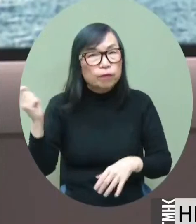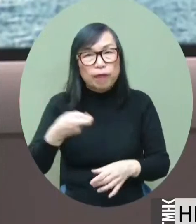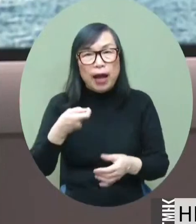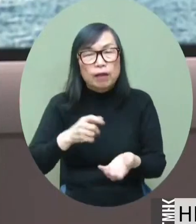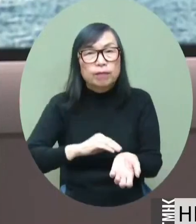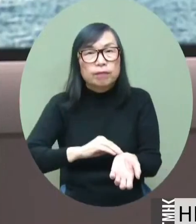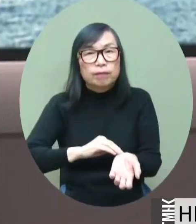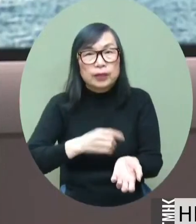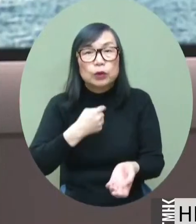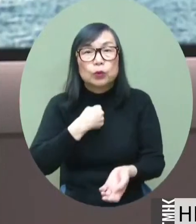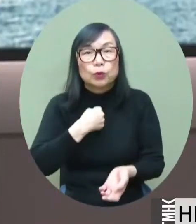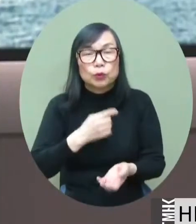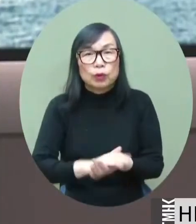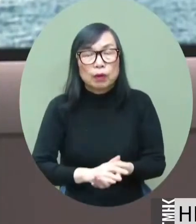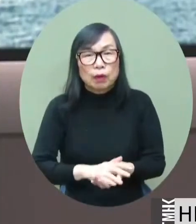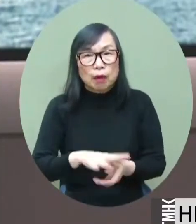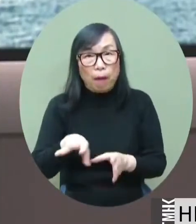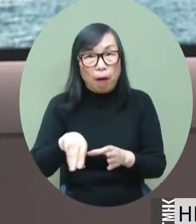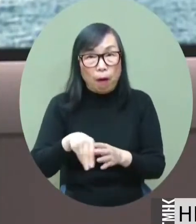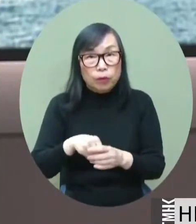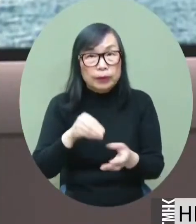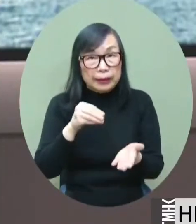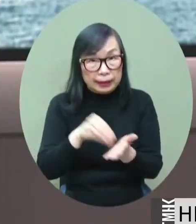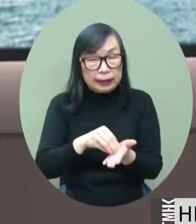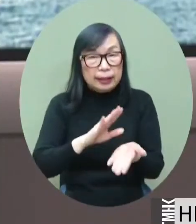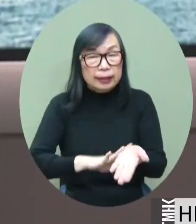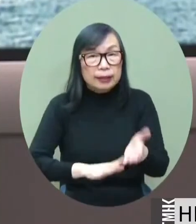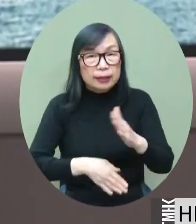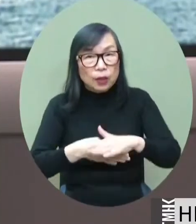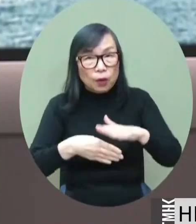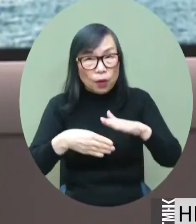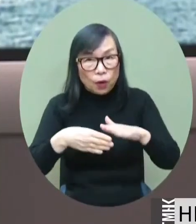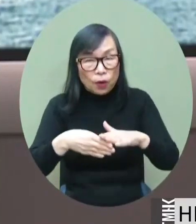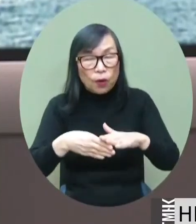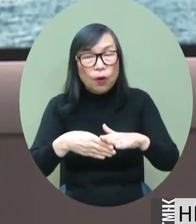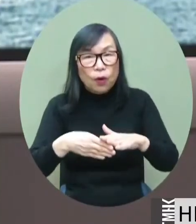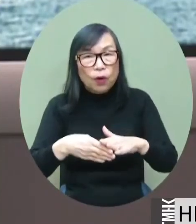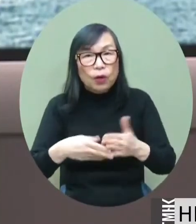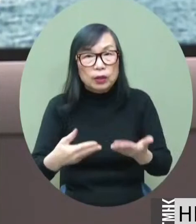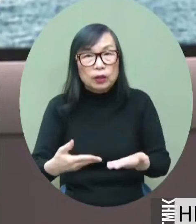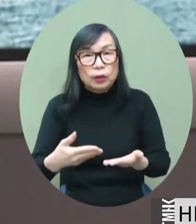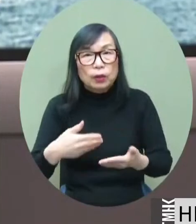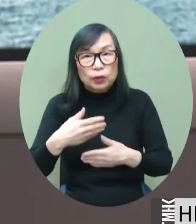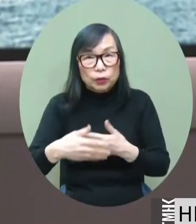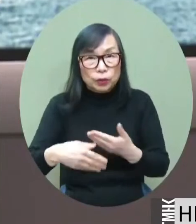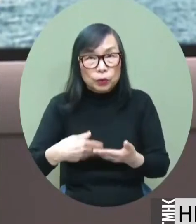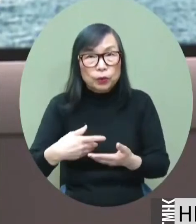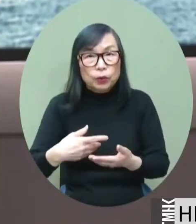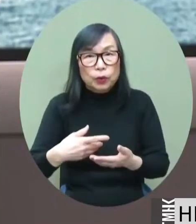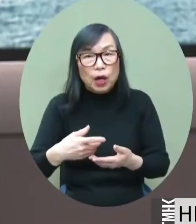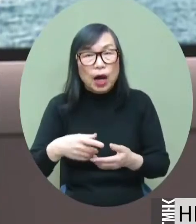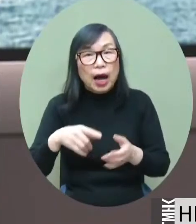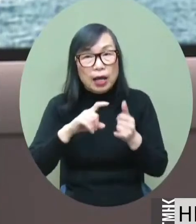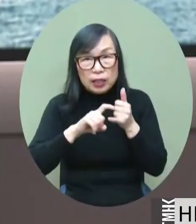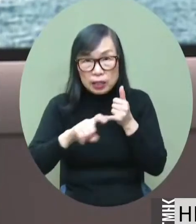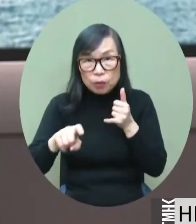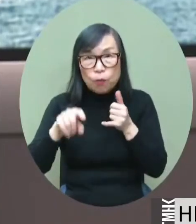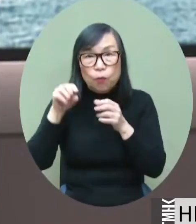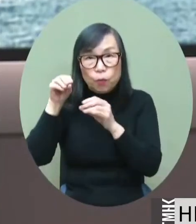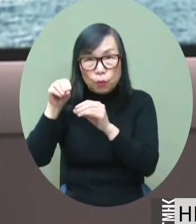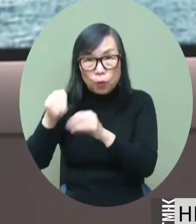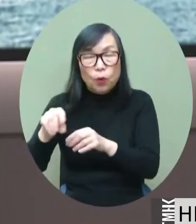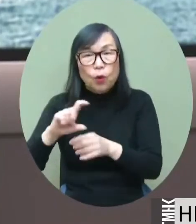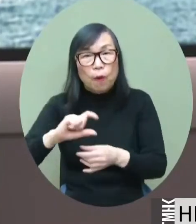maybe you are suffering from mild symptoms, but in any case, you should seek medical attention. You can also